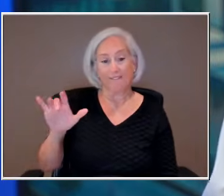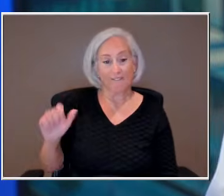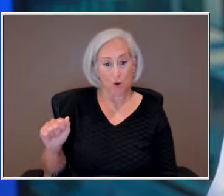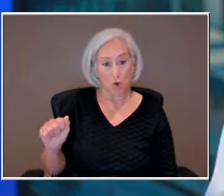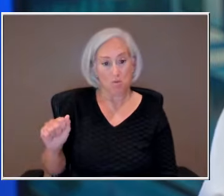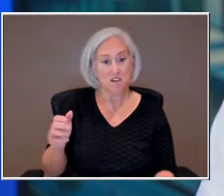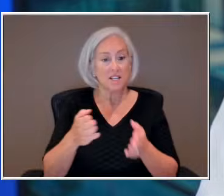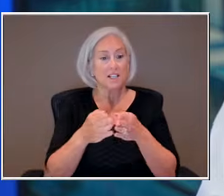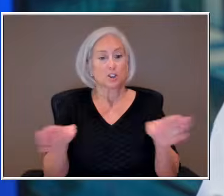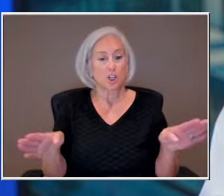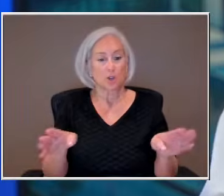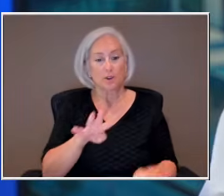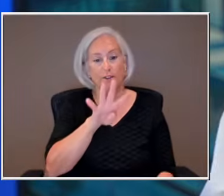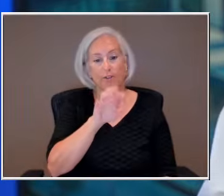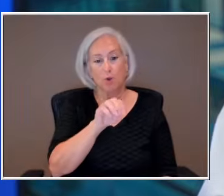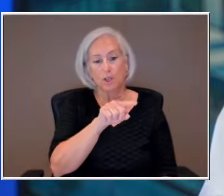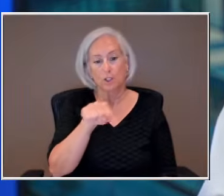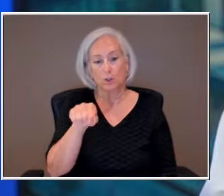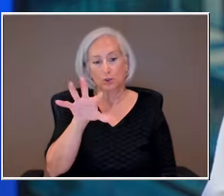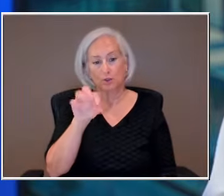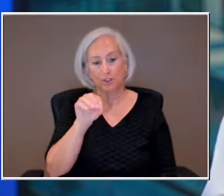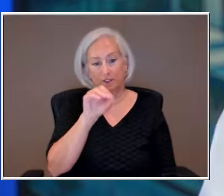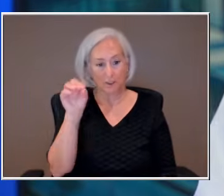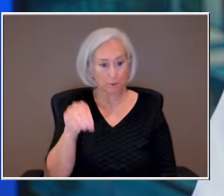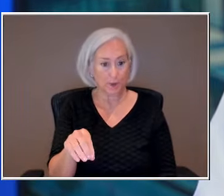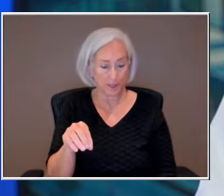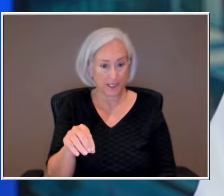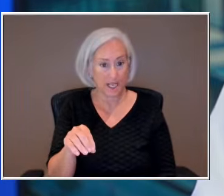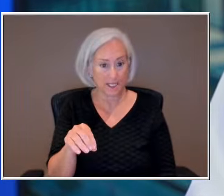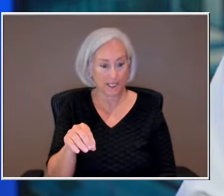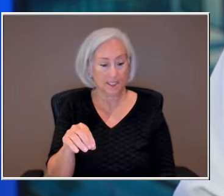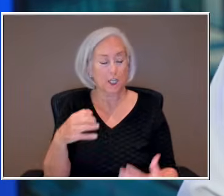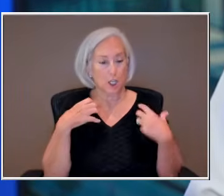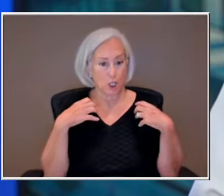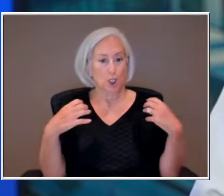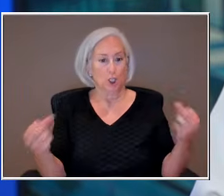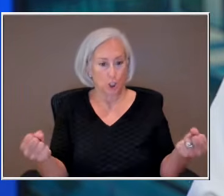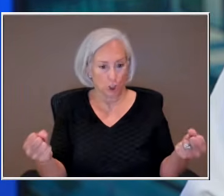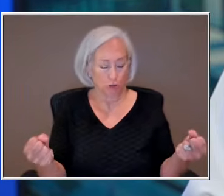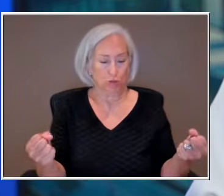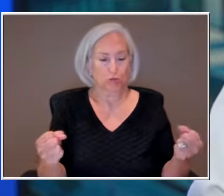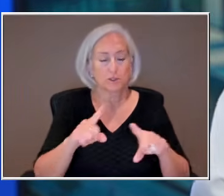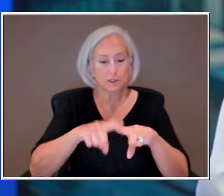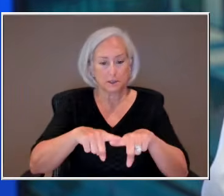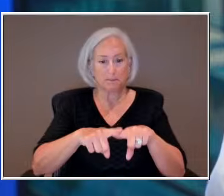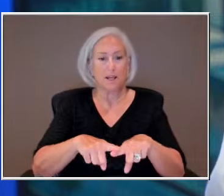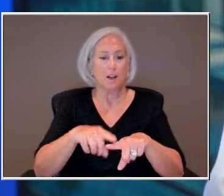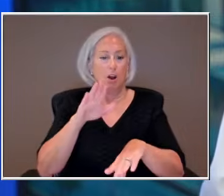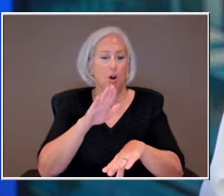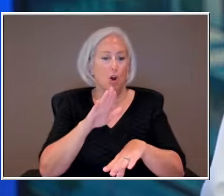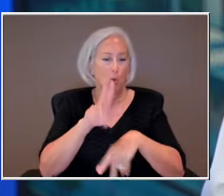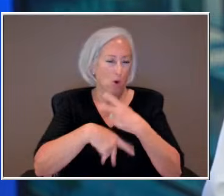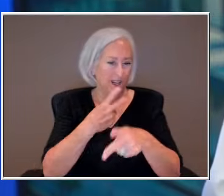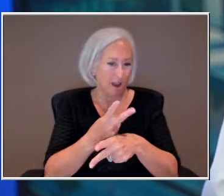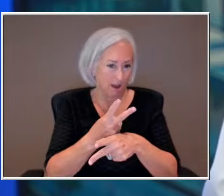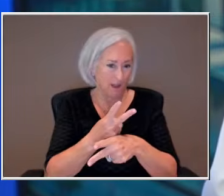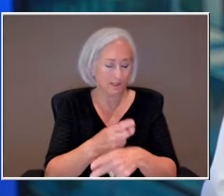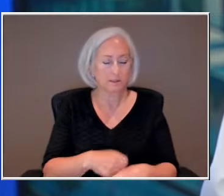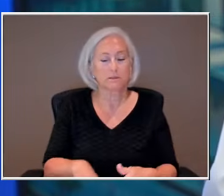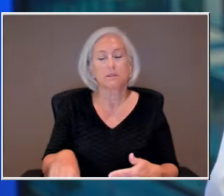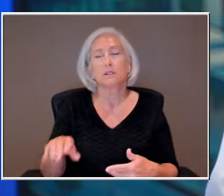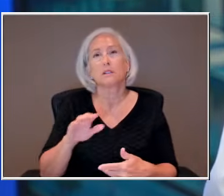between 40 to 50% would be the cure, depending on what type of lymphoma. In